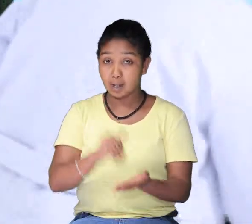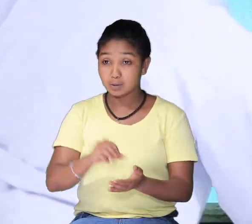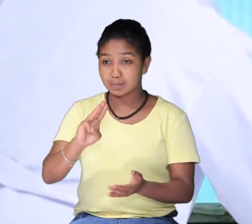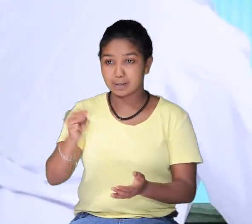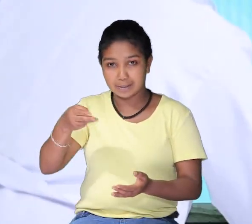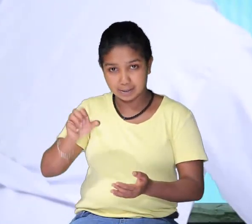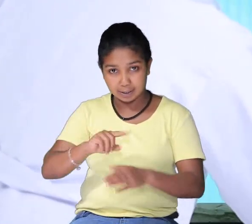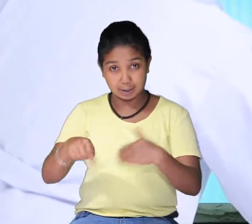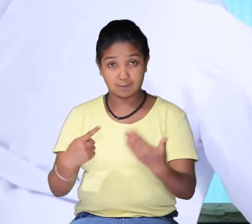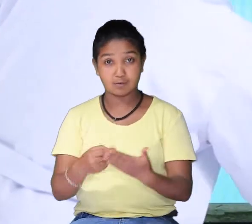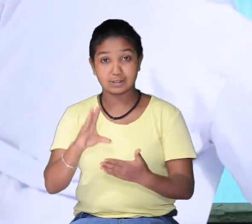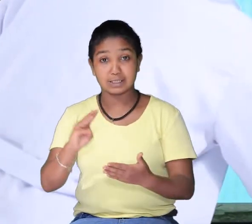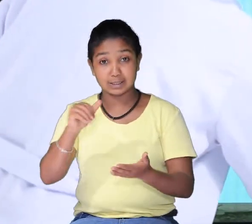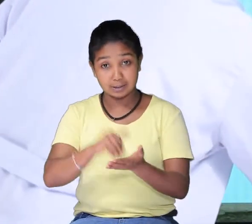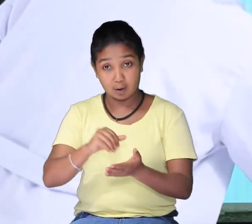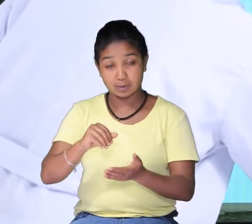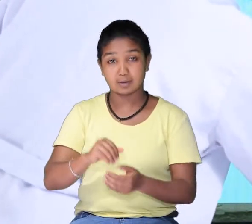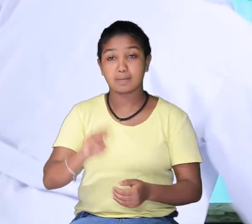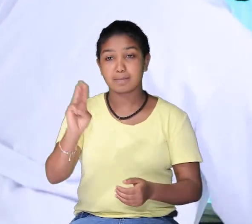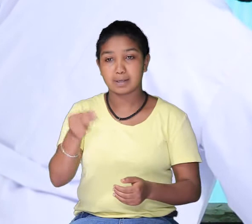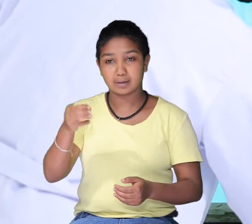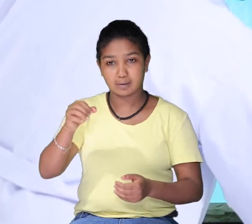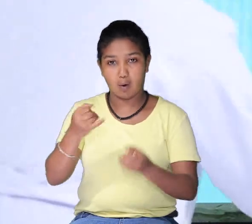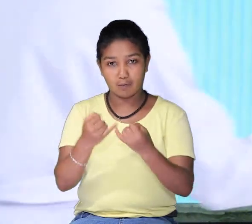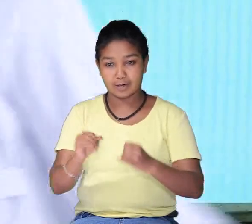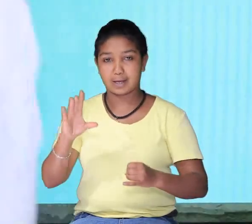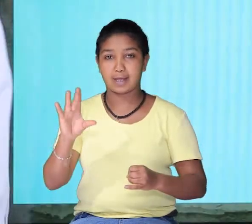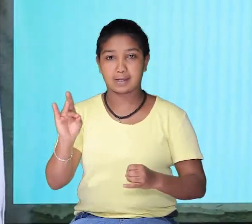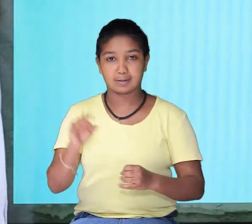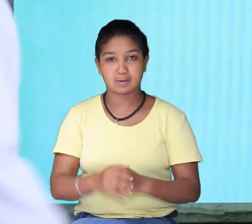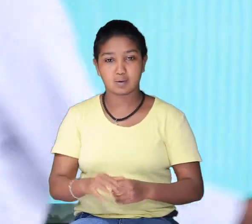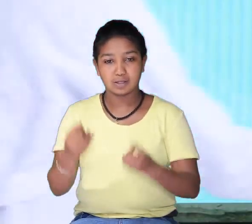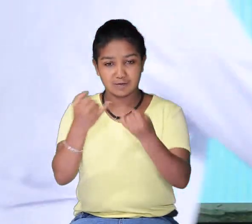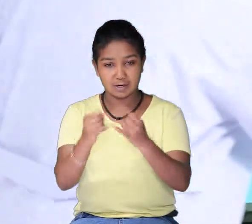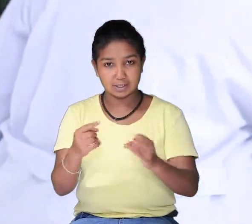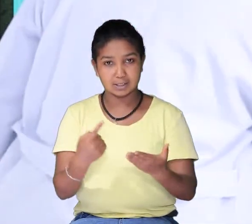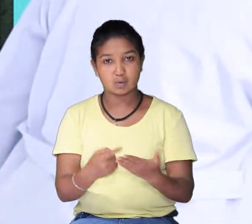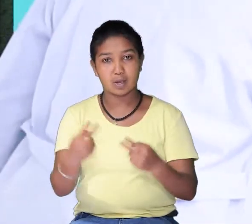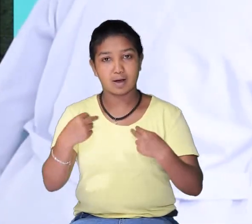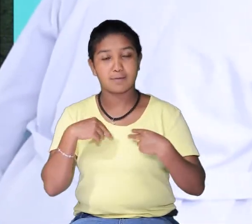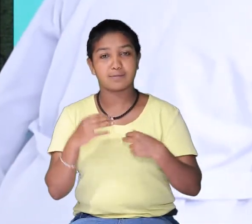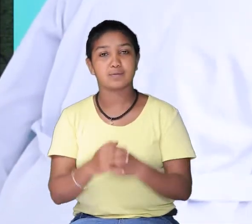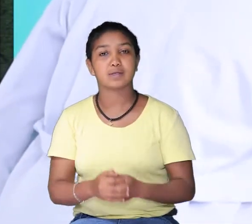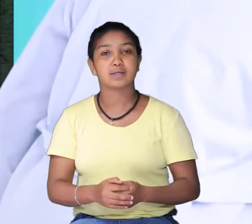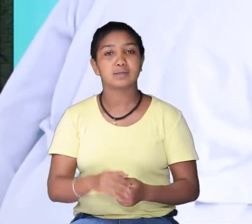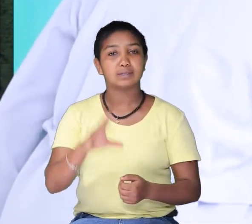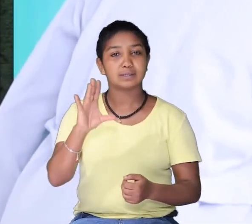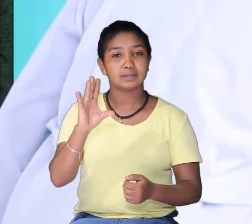second. So 16,000 over 8. So when you divide this, we have